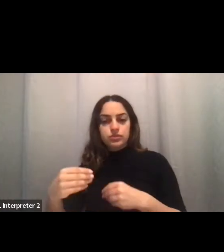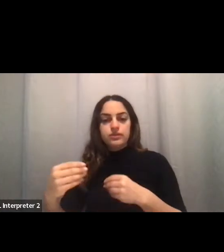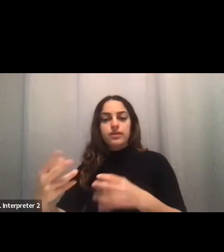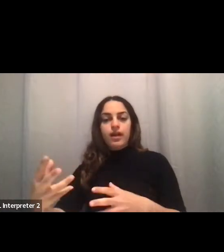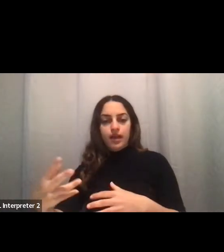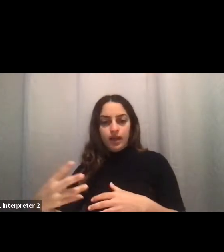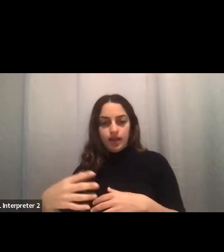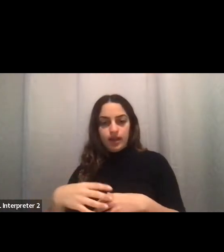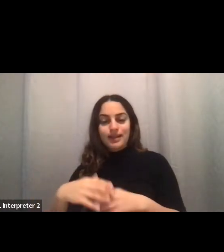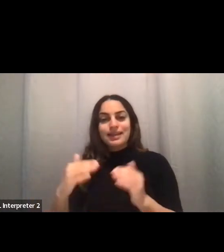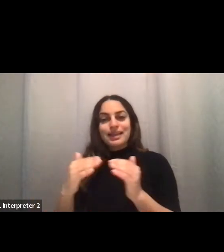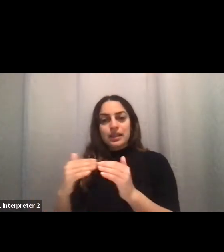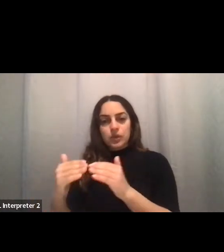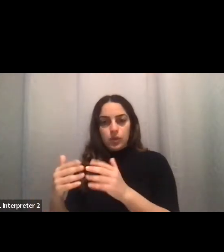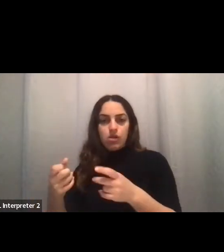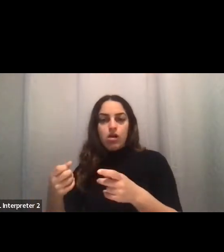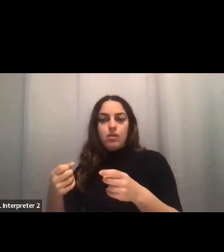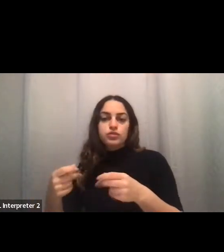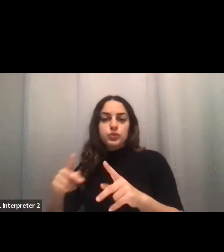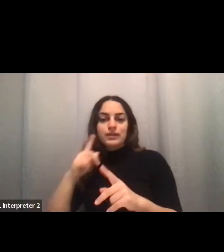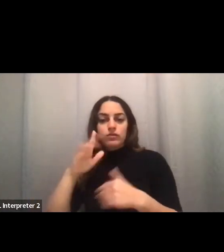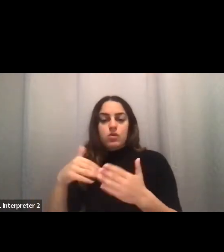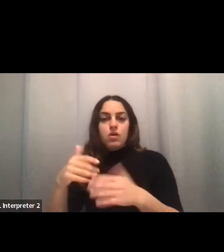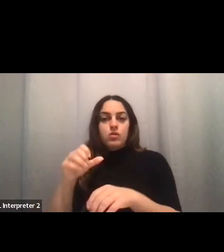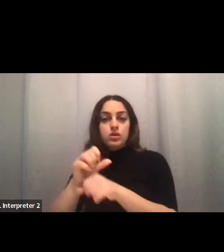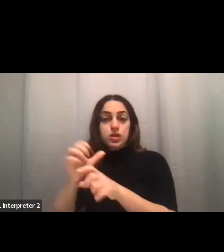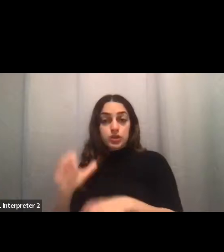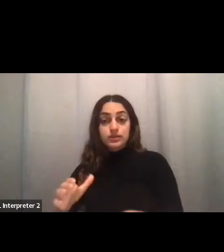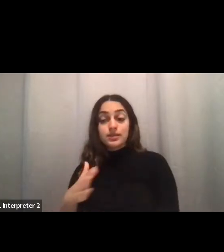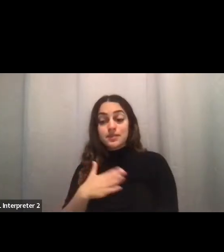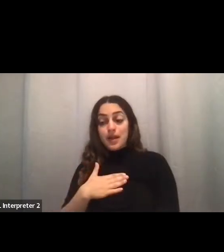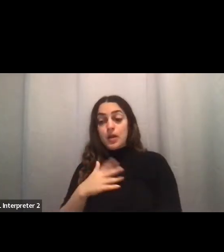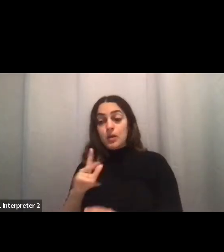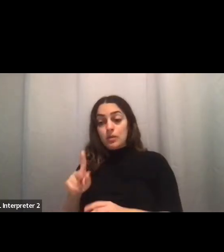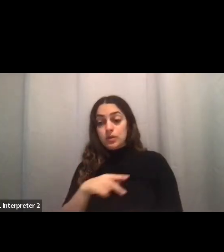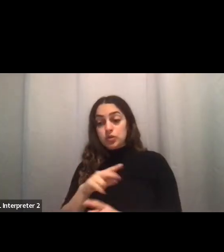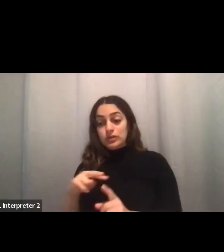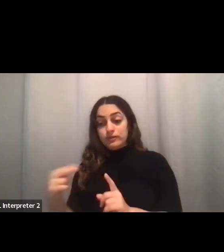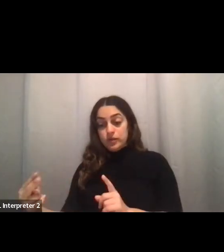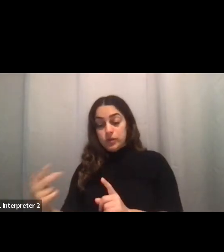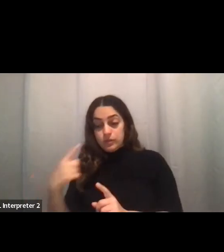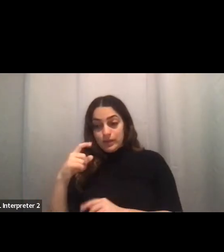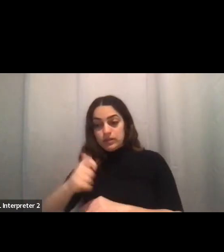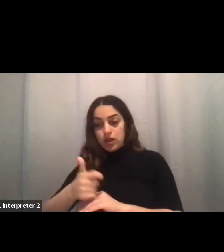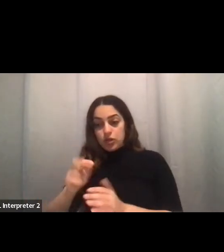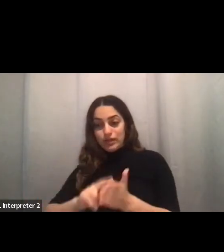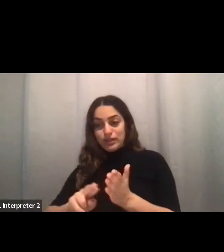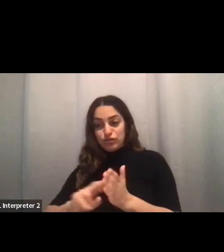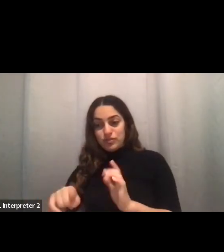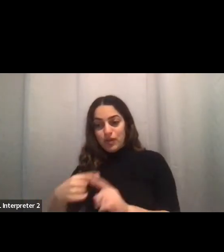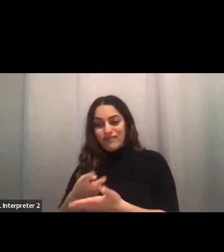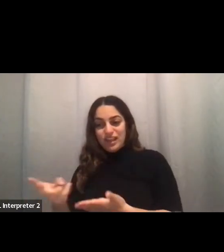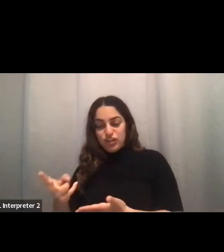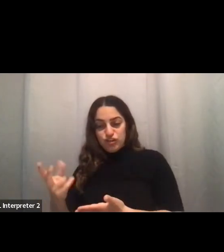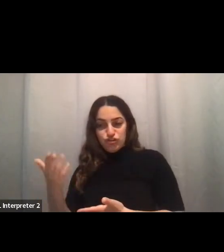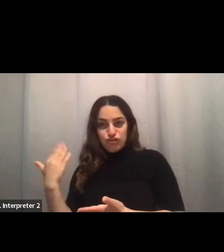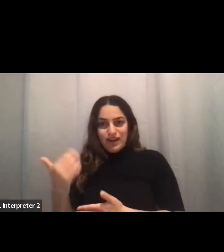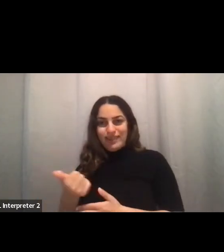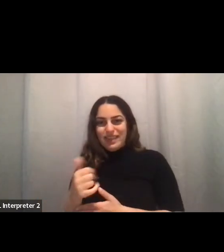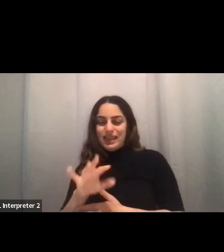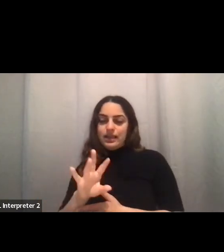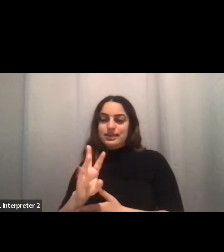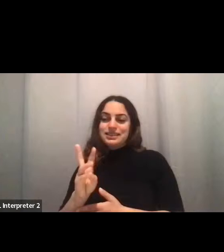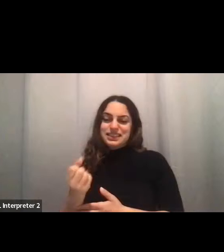all workers my own personal view based on my research about the failure of early affirmative action plans in the late 1960s and early